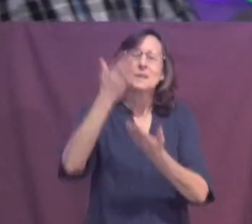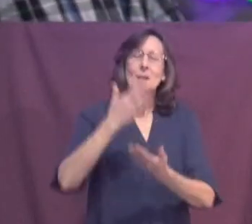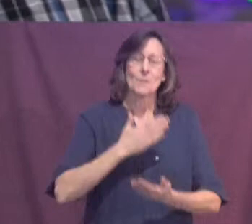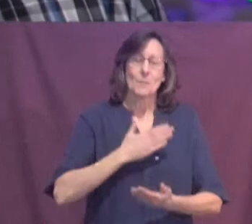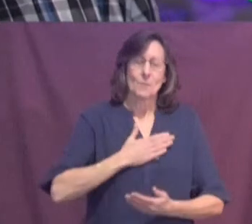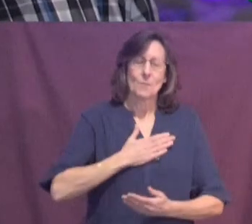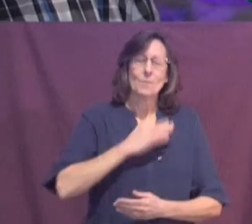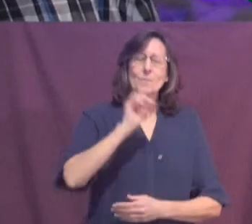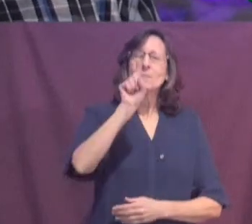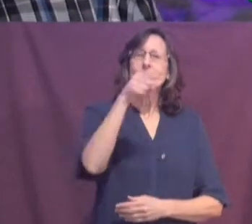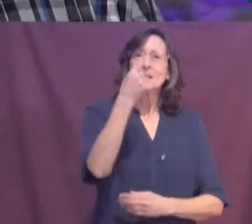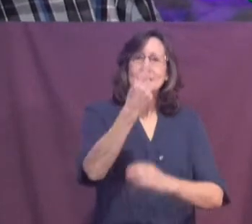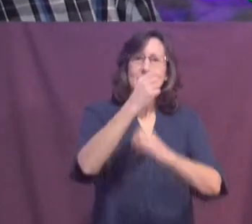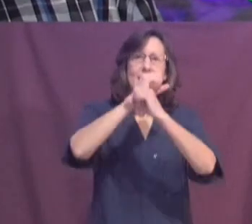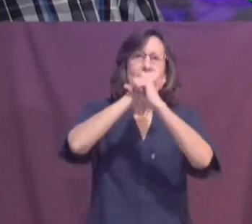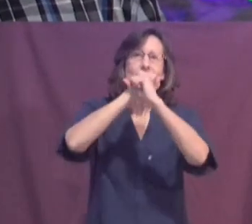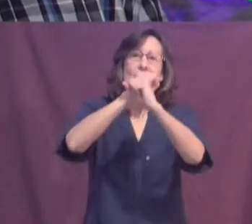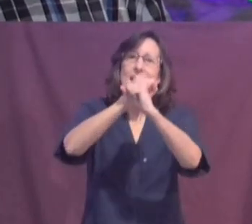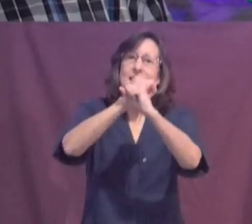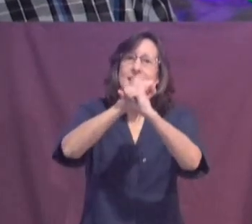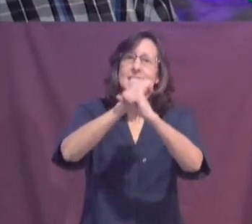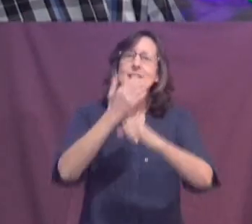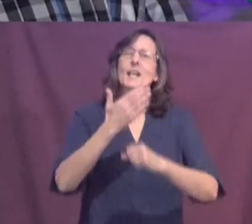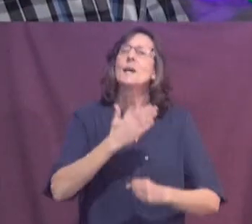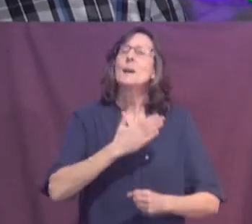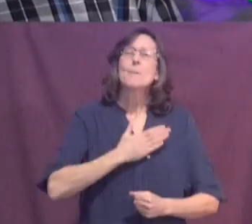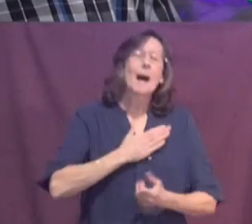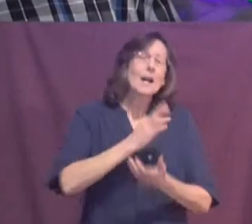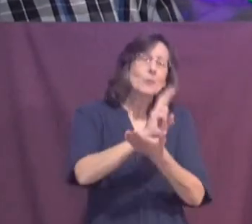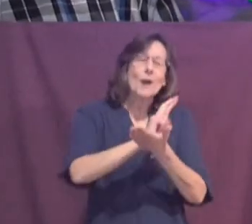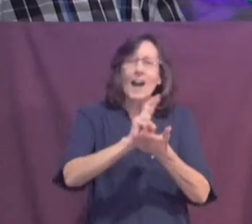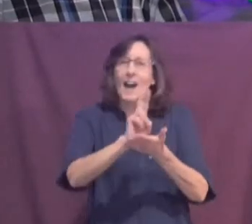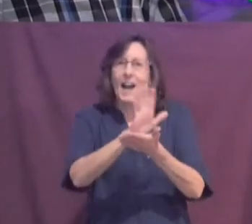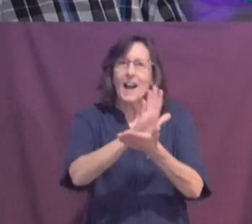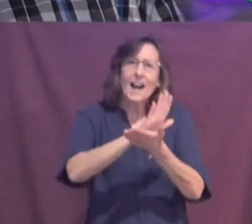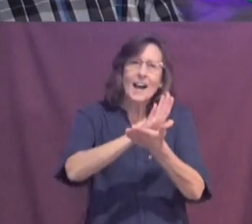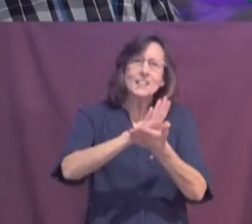My one defense, my